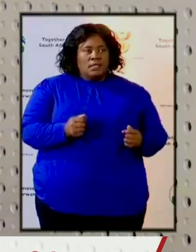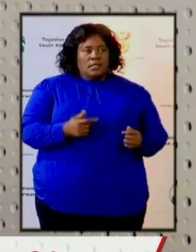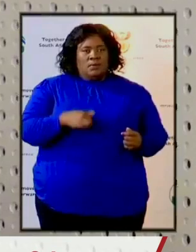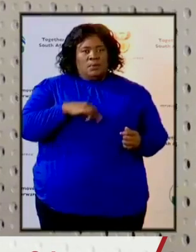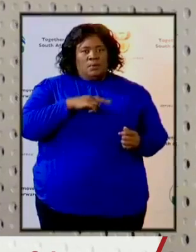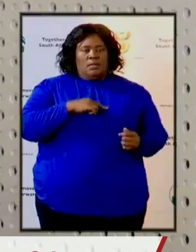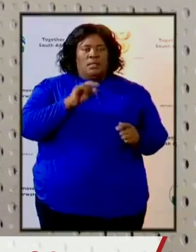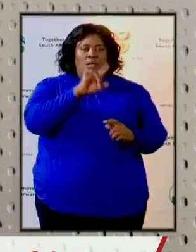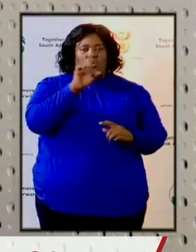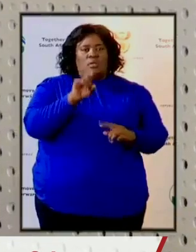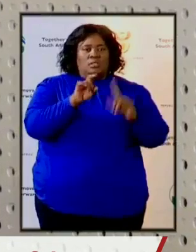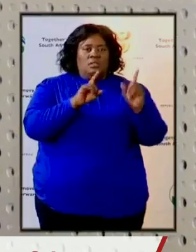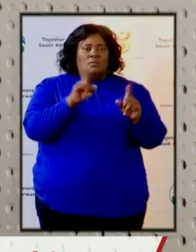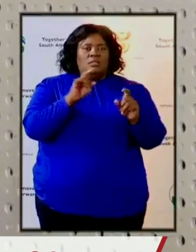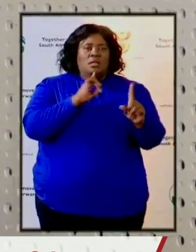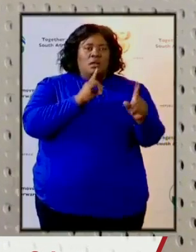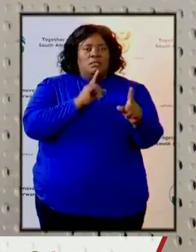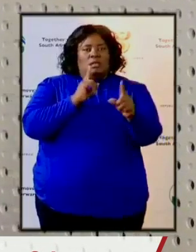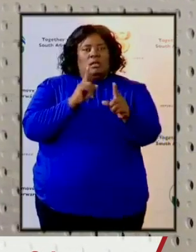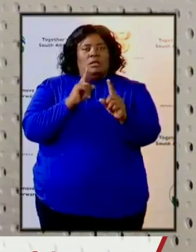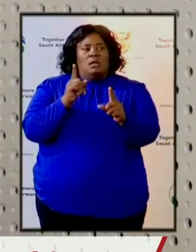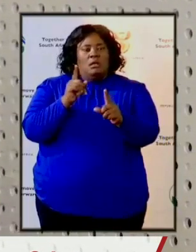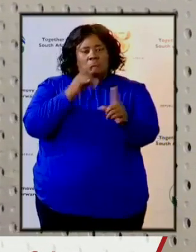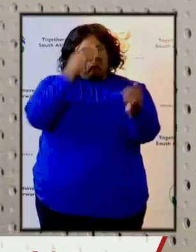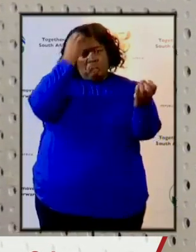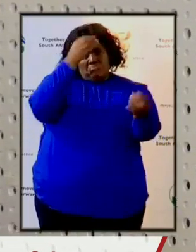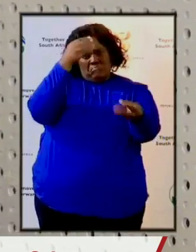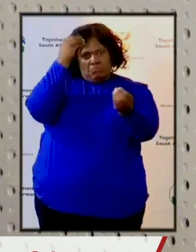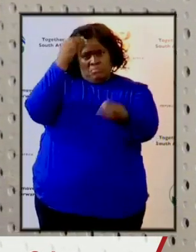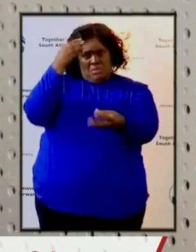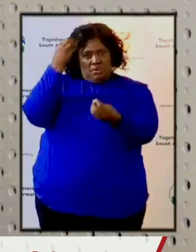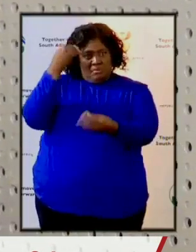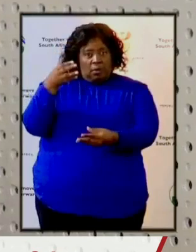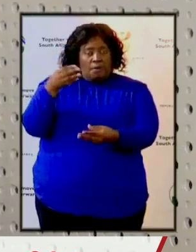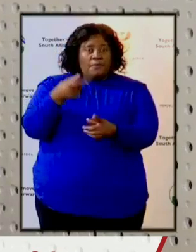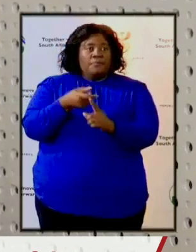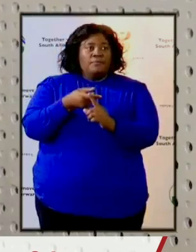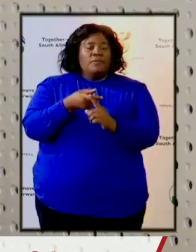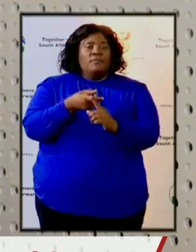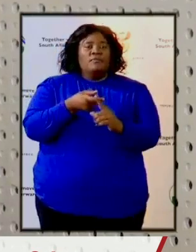answering questions and giving information from